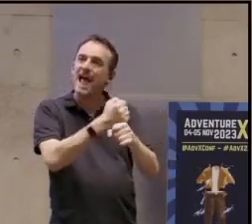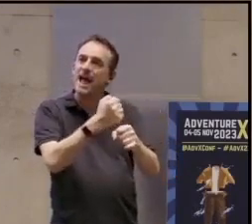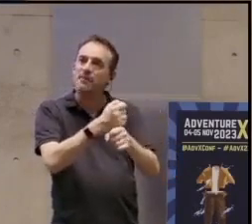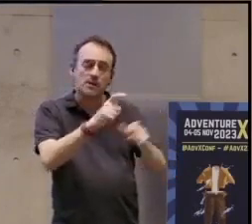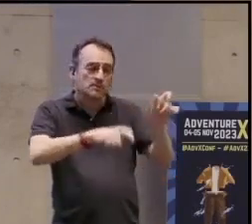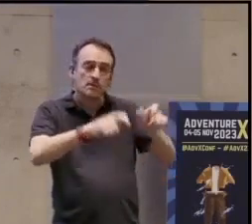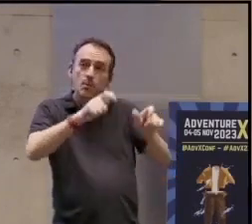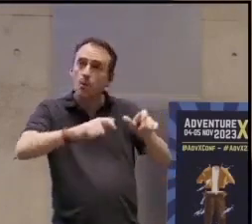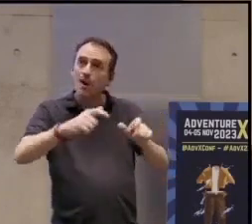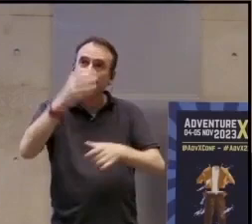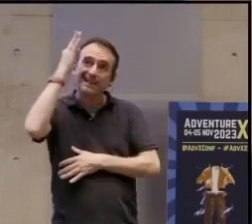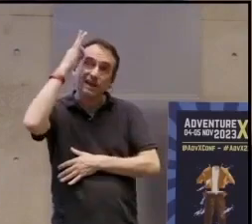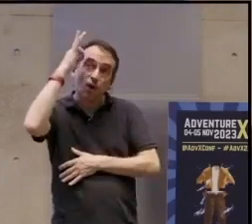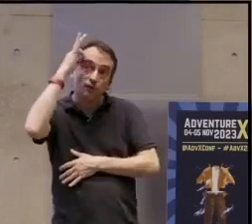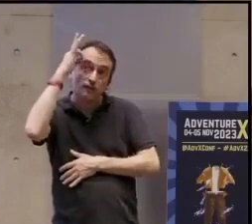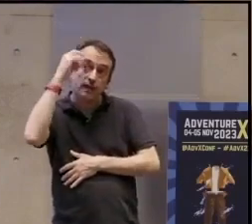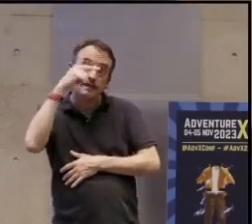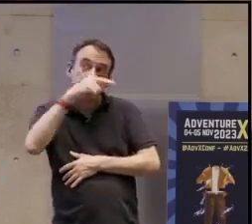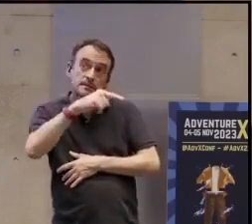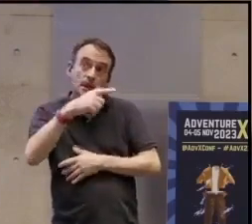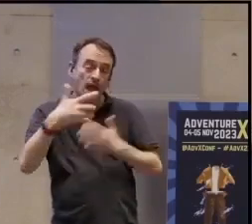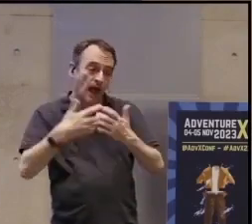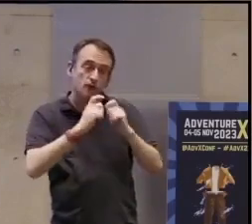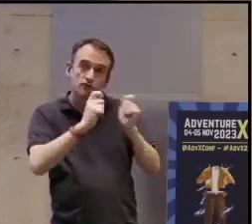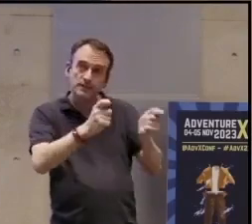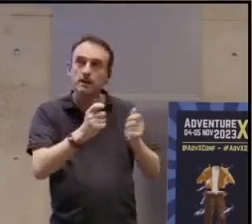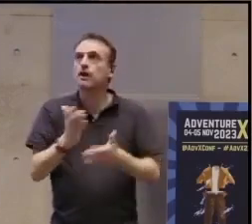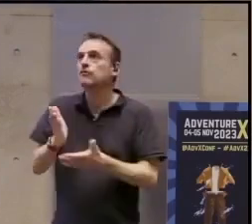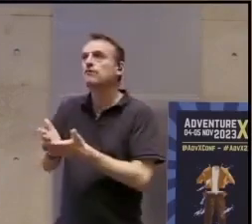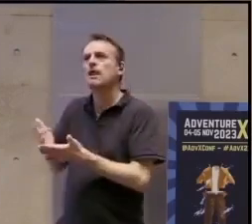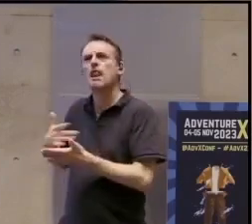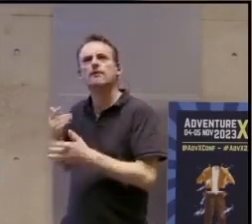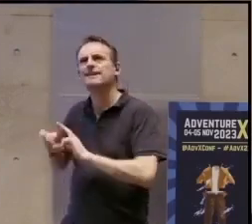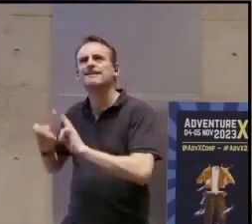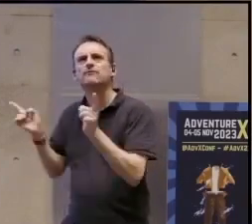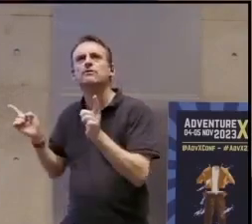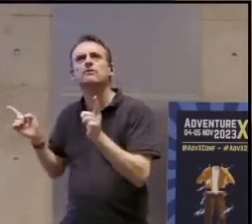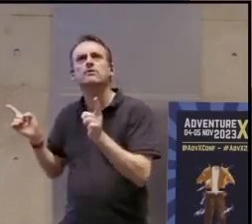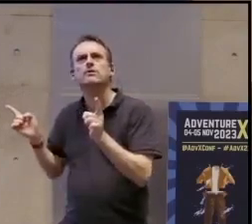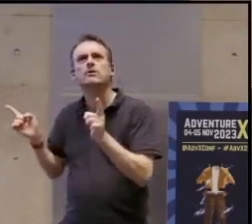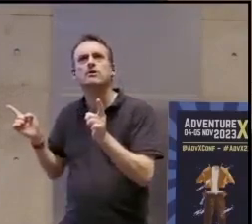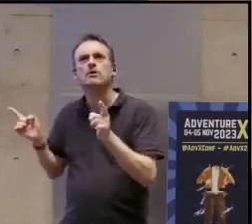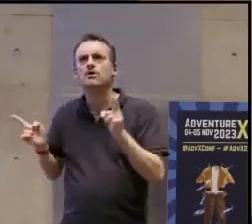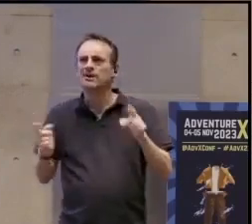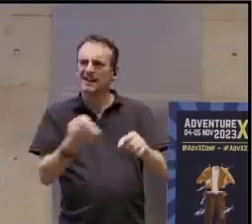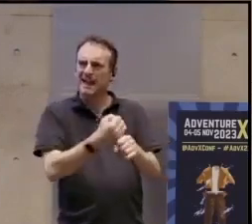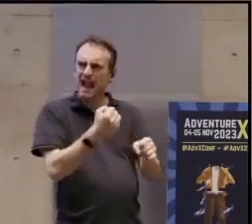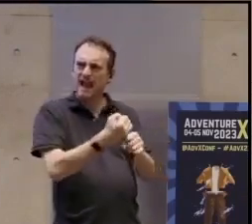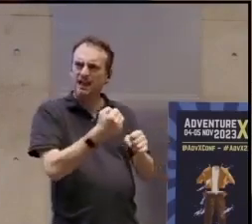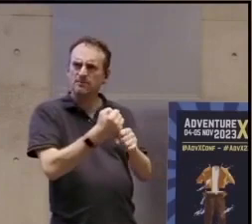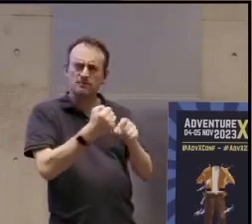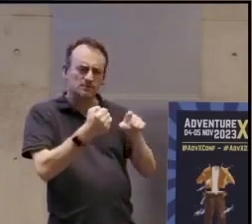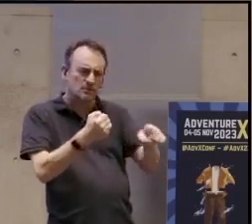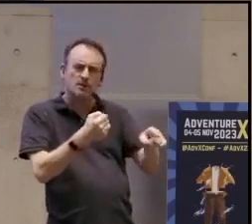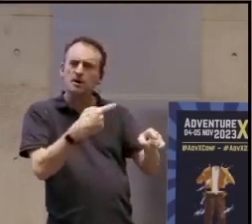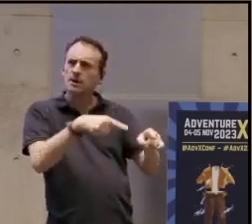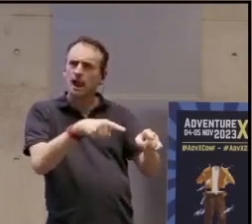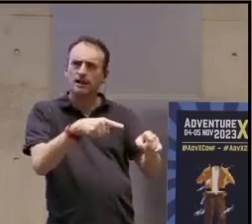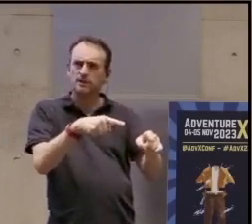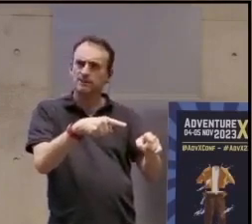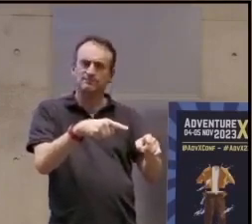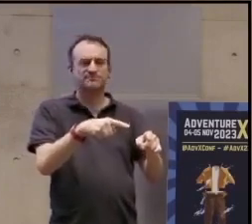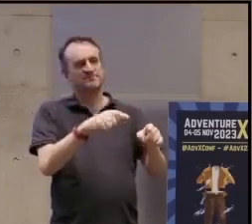those conditions in the way the mechanics sometimes are in games, where the objective is to get rid of them or shut them up, or even worse,